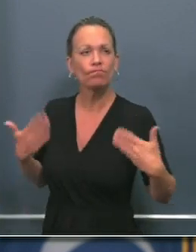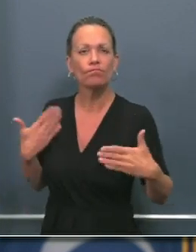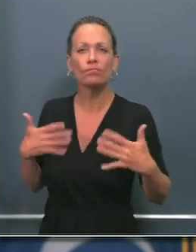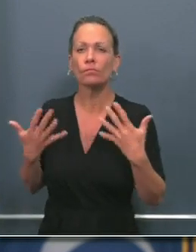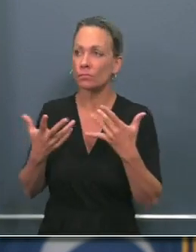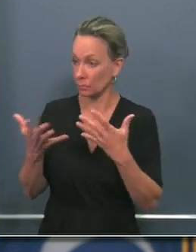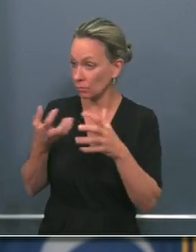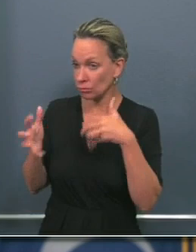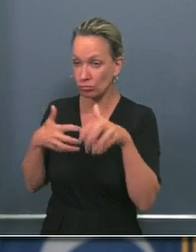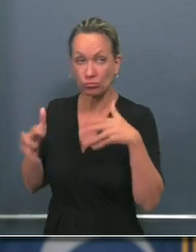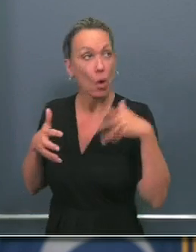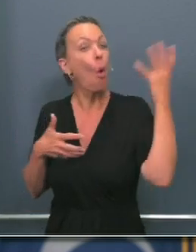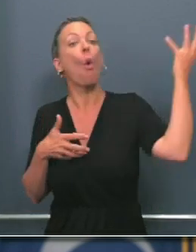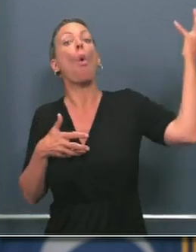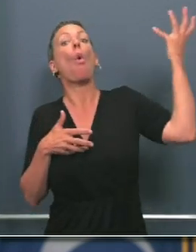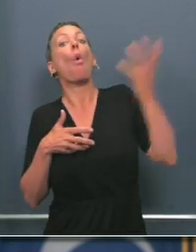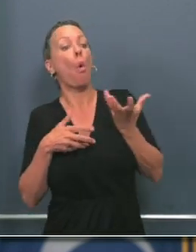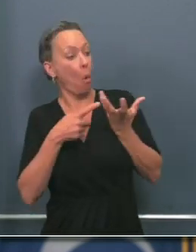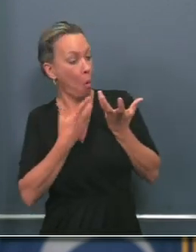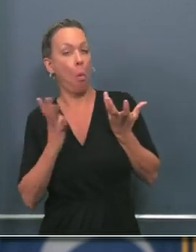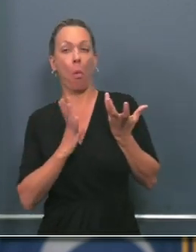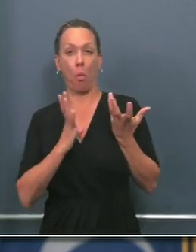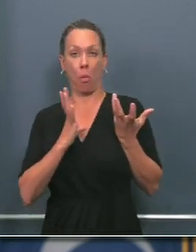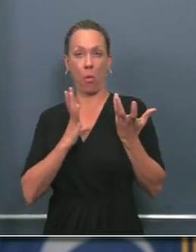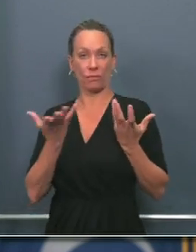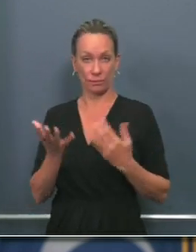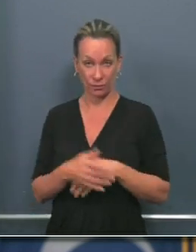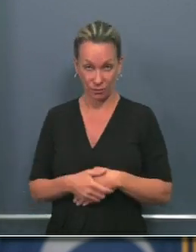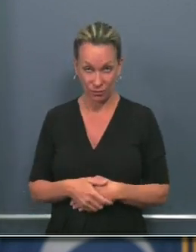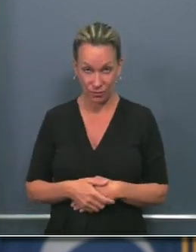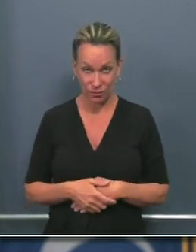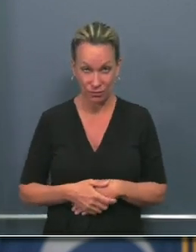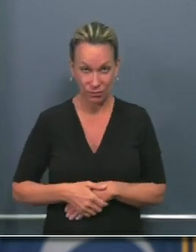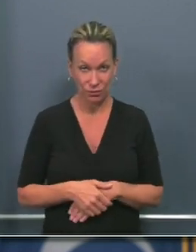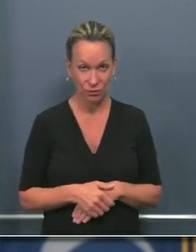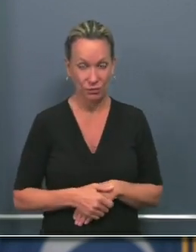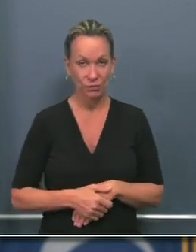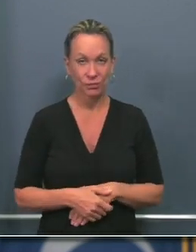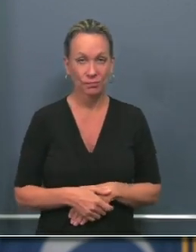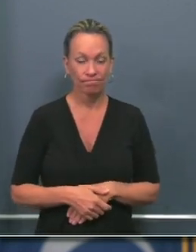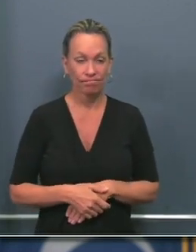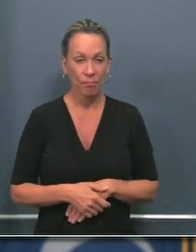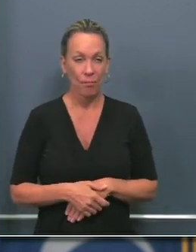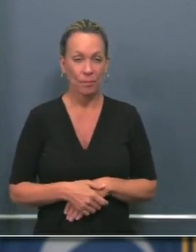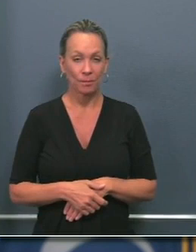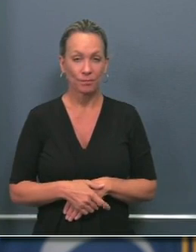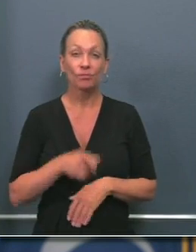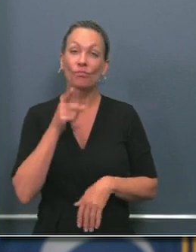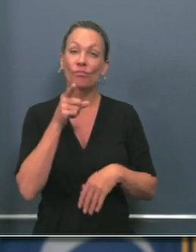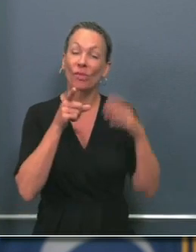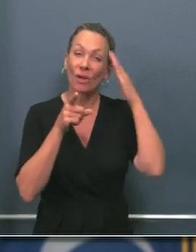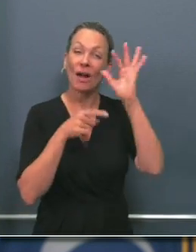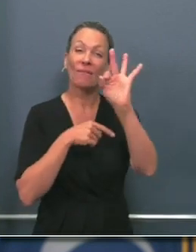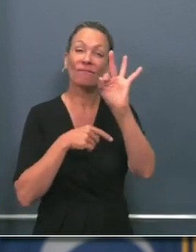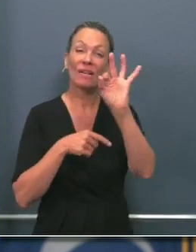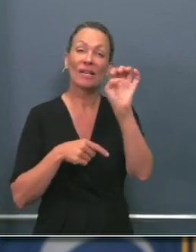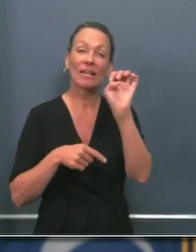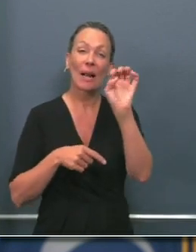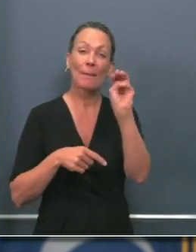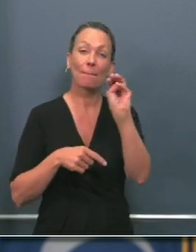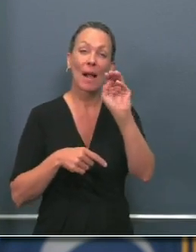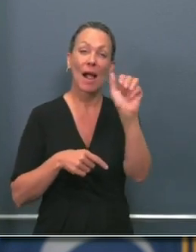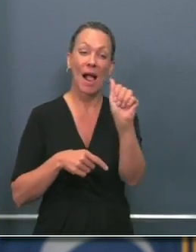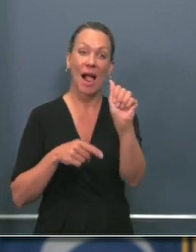done directly as a state in partnership with FEMA, which is definition the federal government. And I just want to reinforce